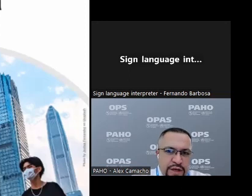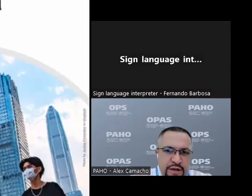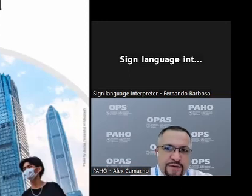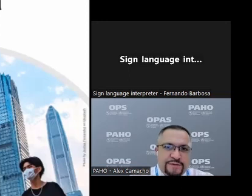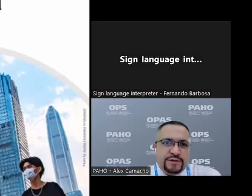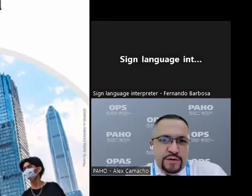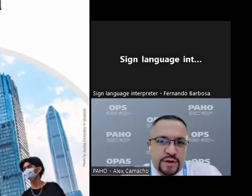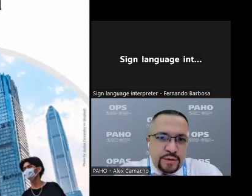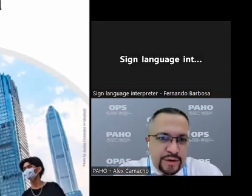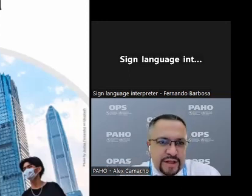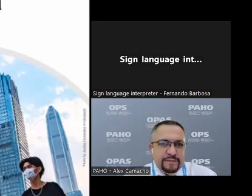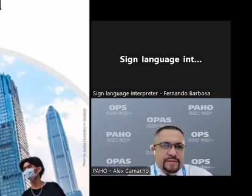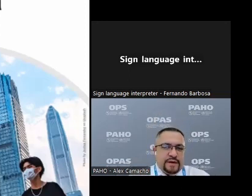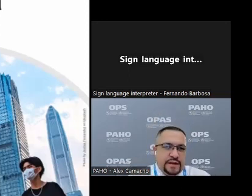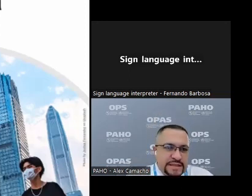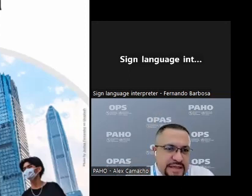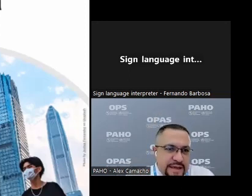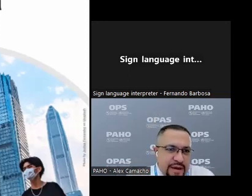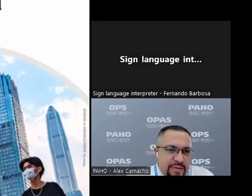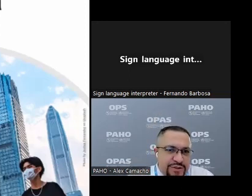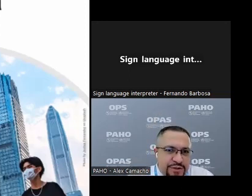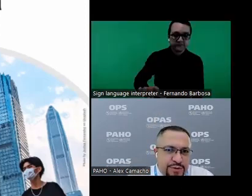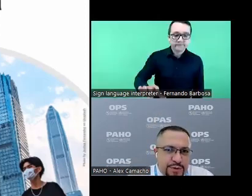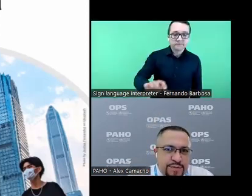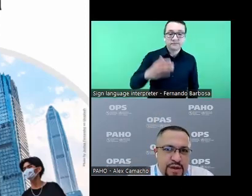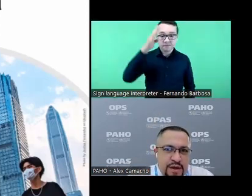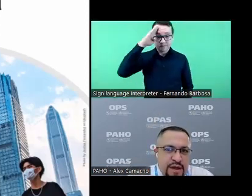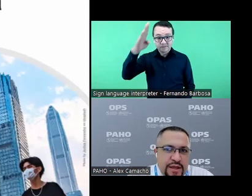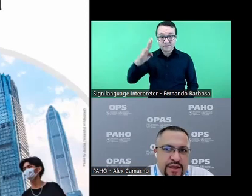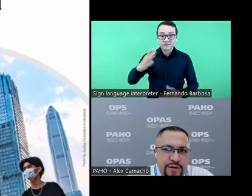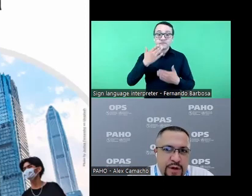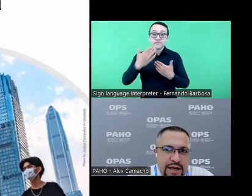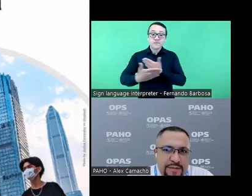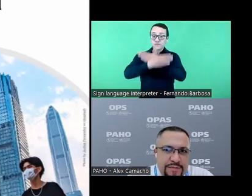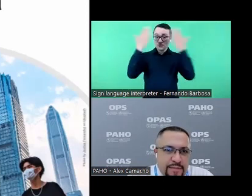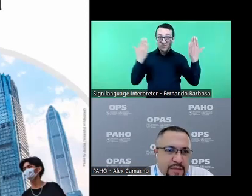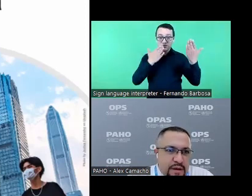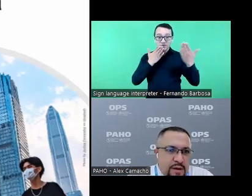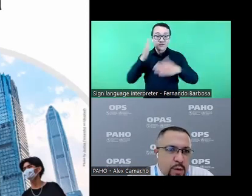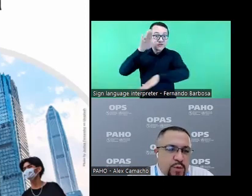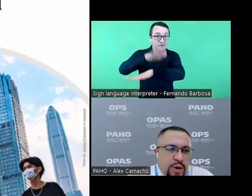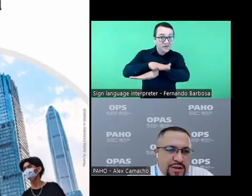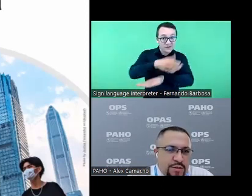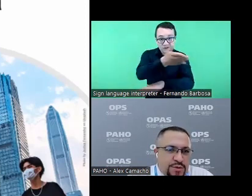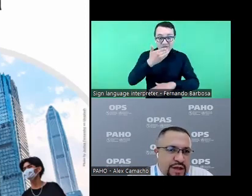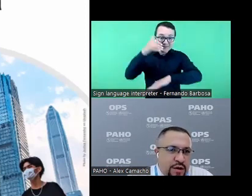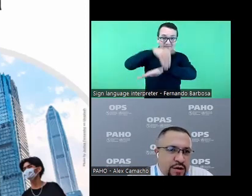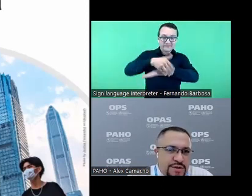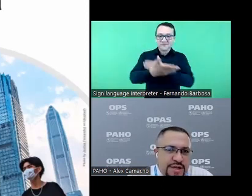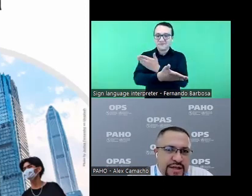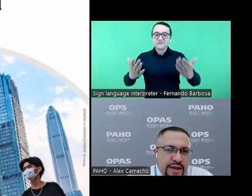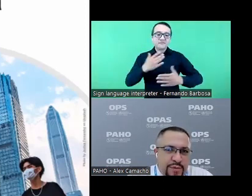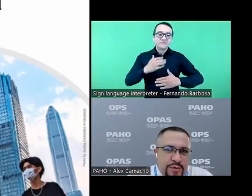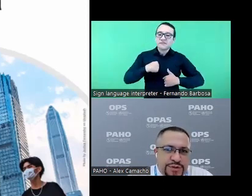Good morning, good afternoon, good evening. It's my pleasure to give you a warm welcome to the whole